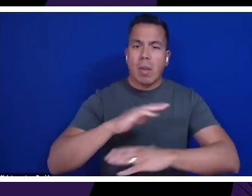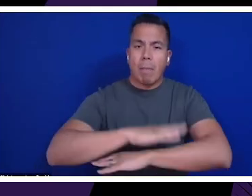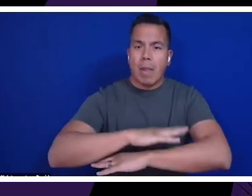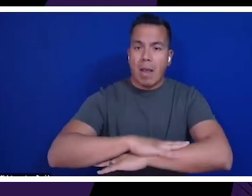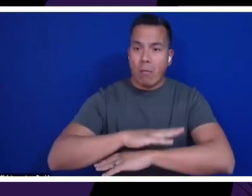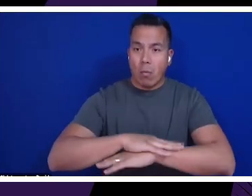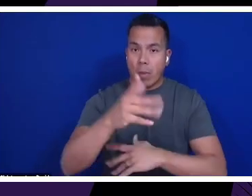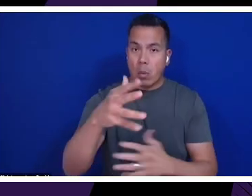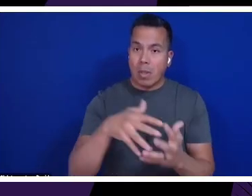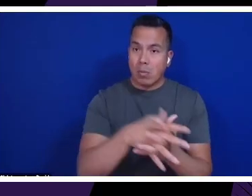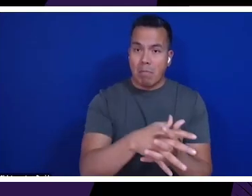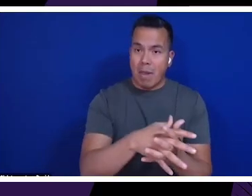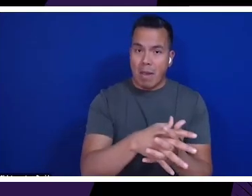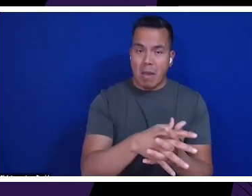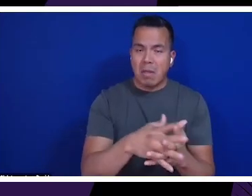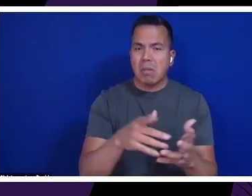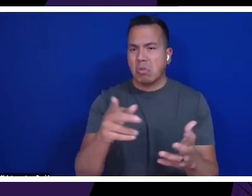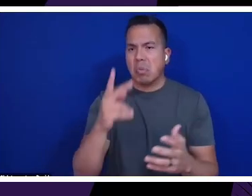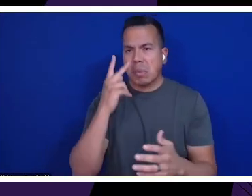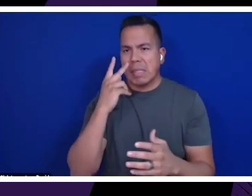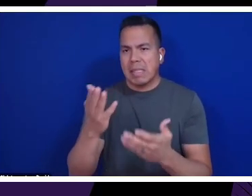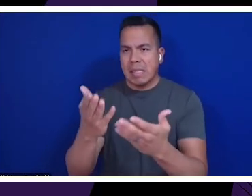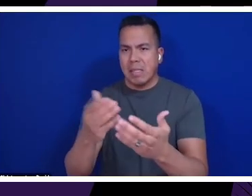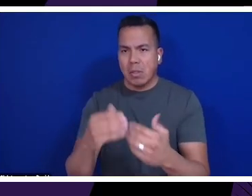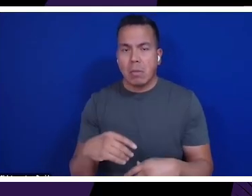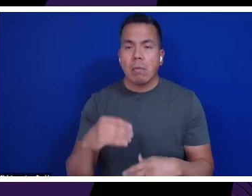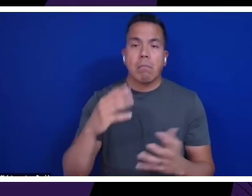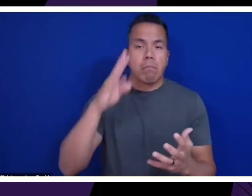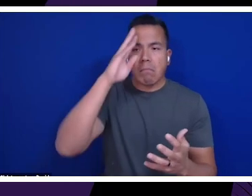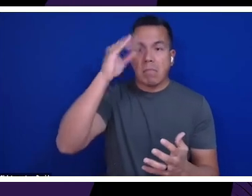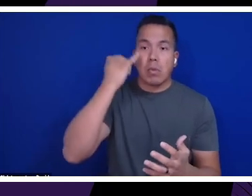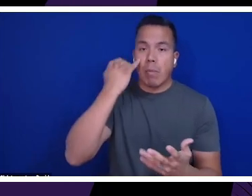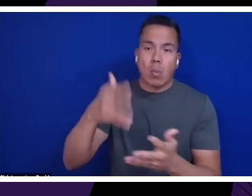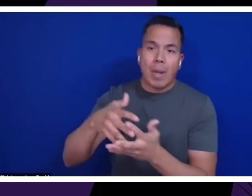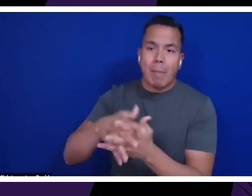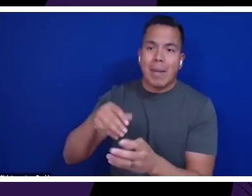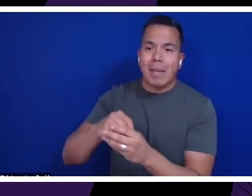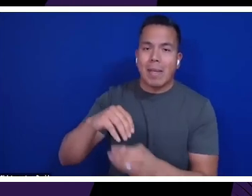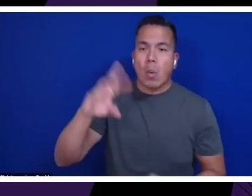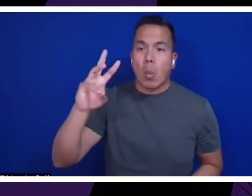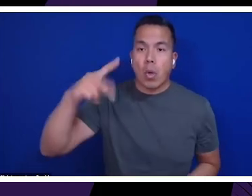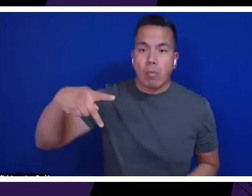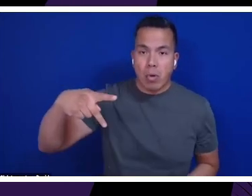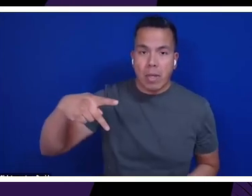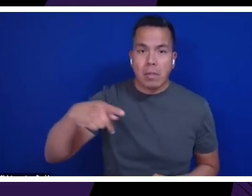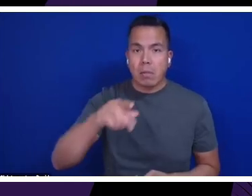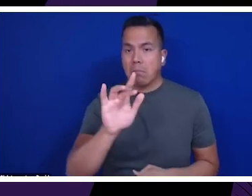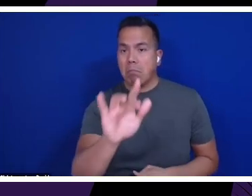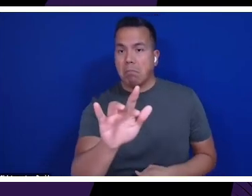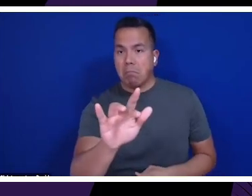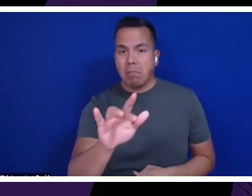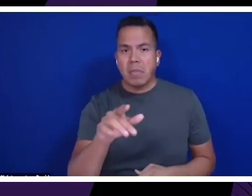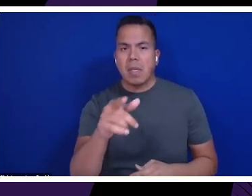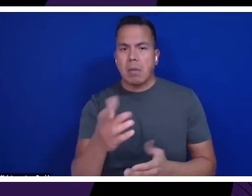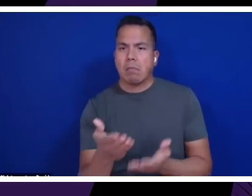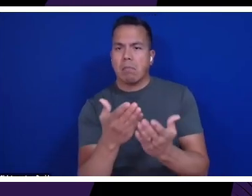embed. So you go to say you want to embed WordPress, you can read through the recommended way to embed there as